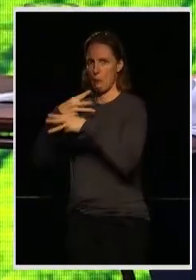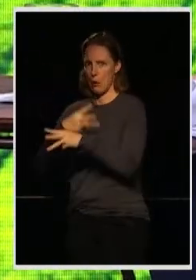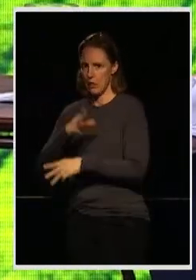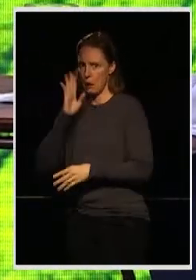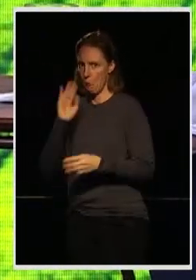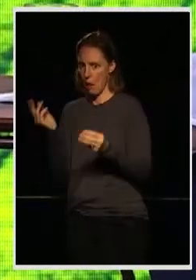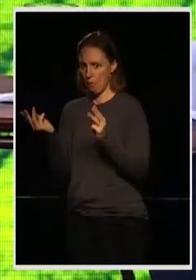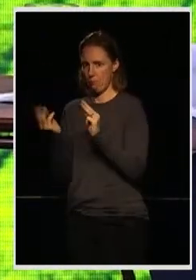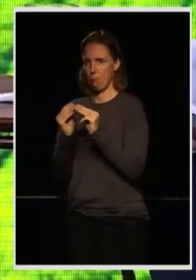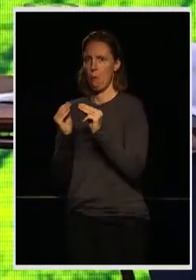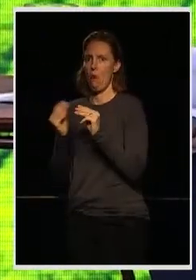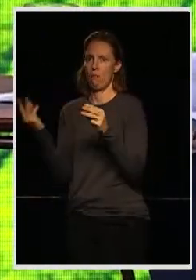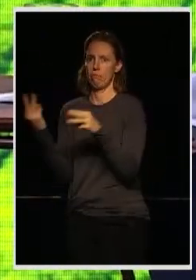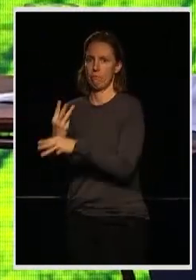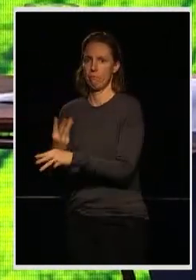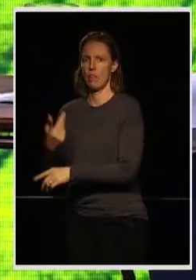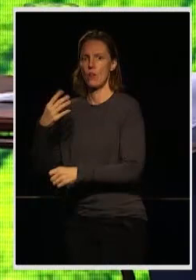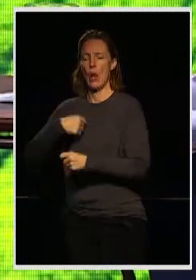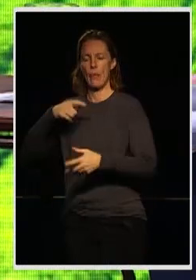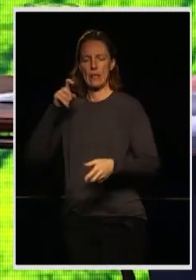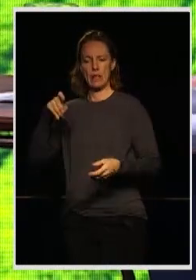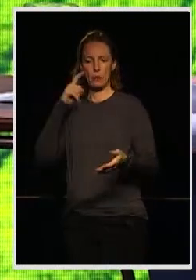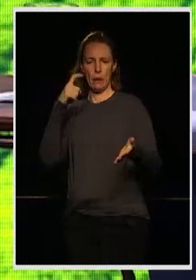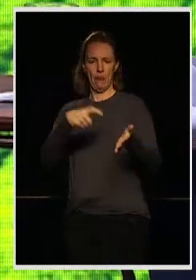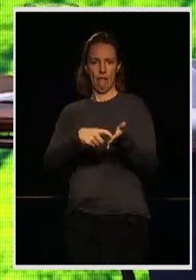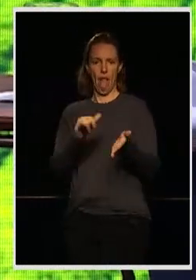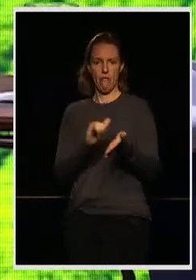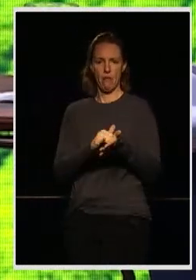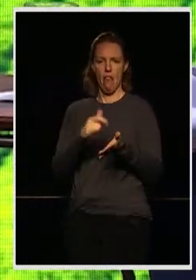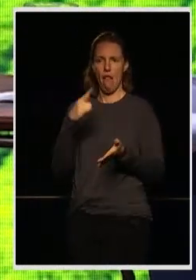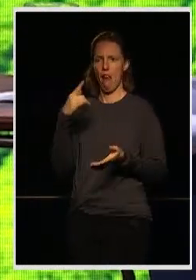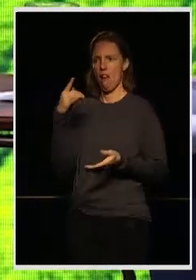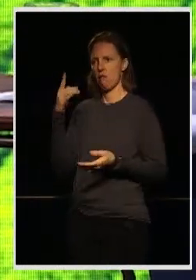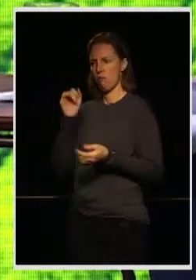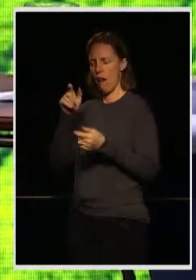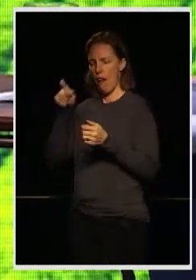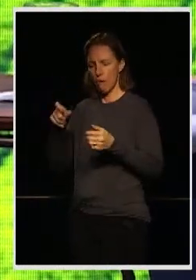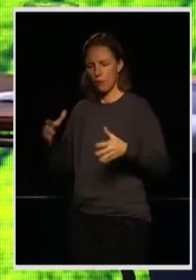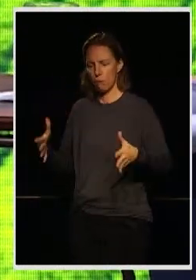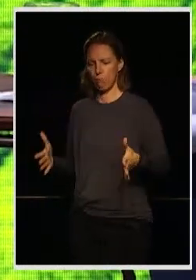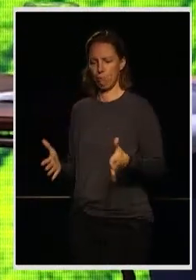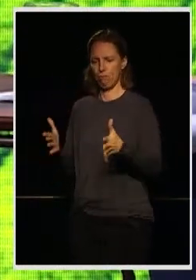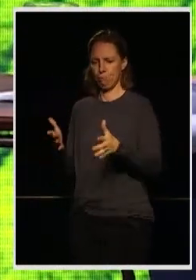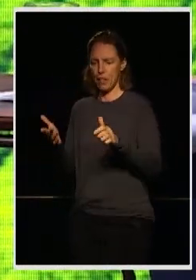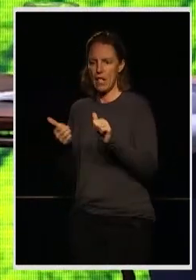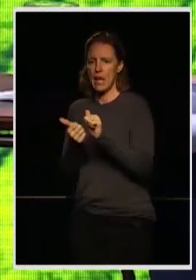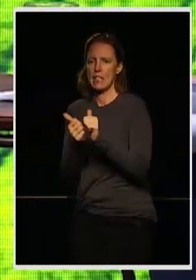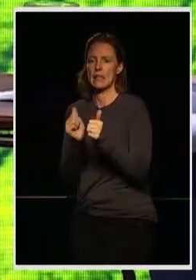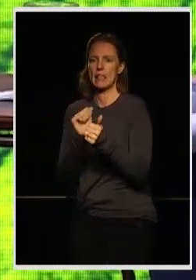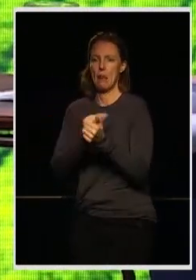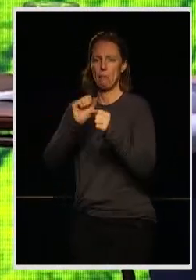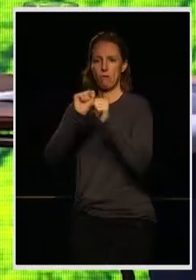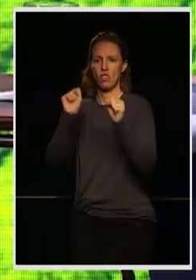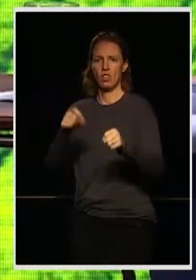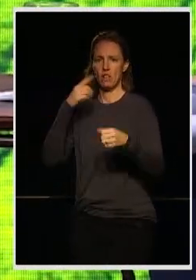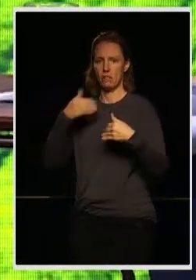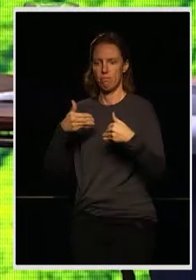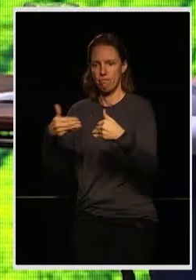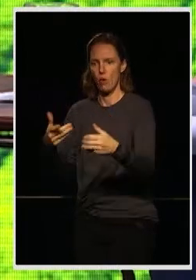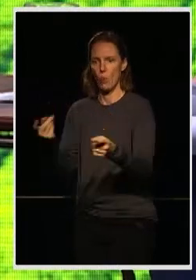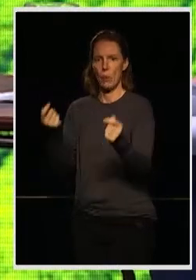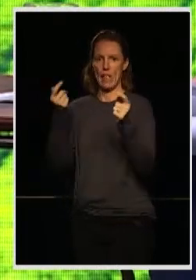get worse. And I think everyone needs to acknowledge that we have to drive adaptive systems forward